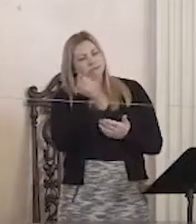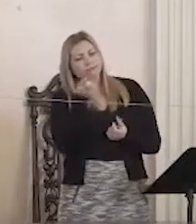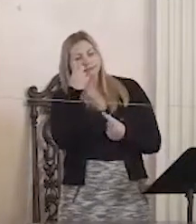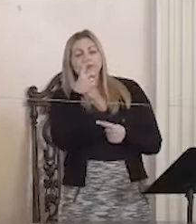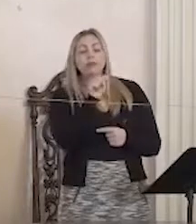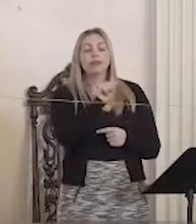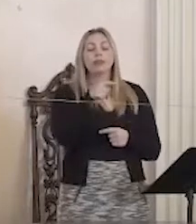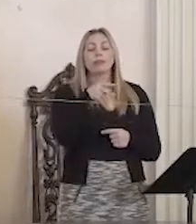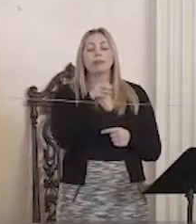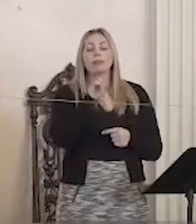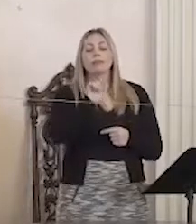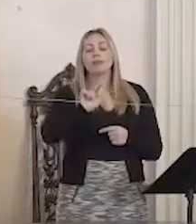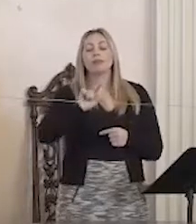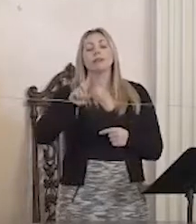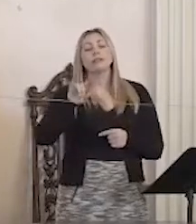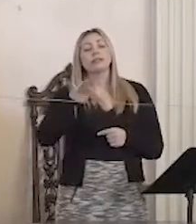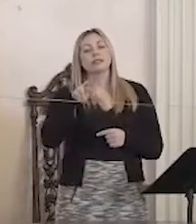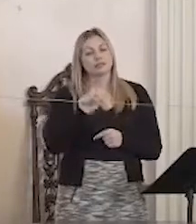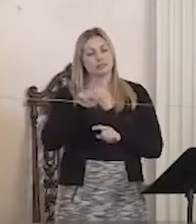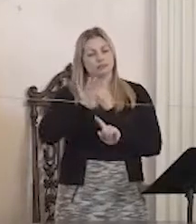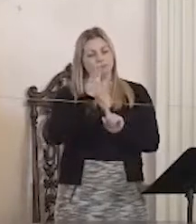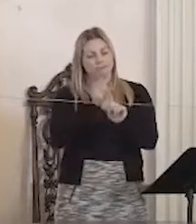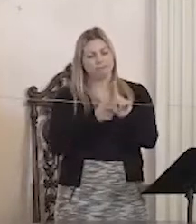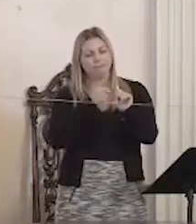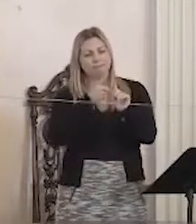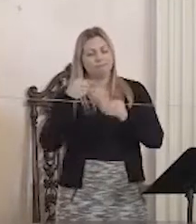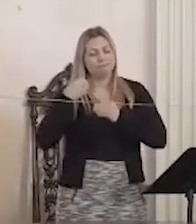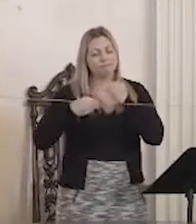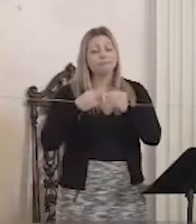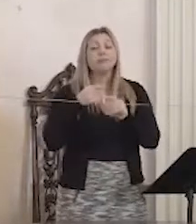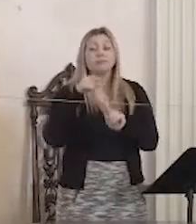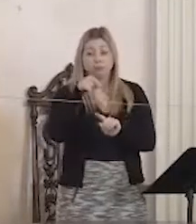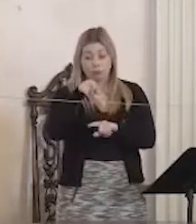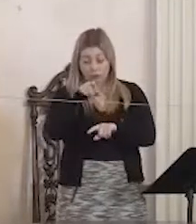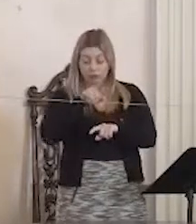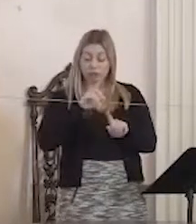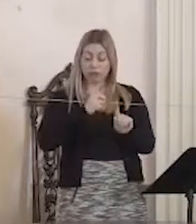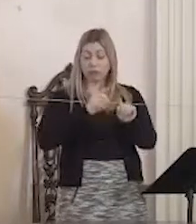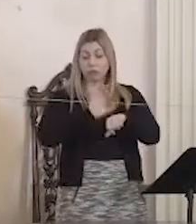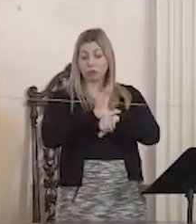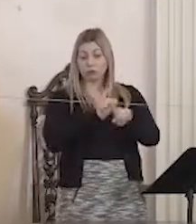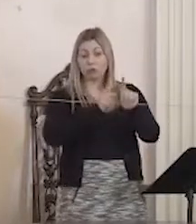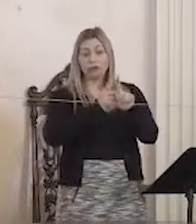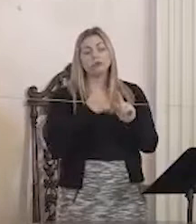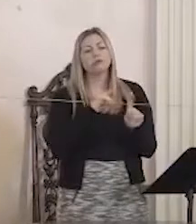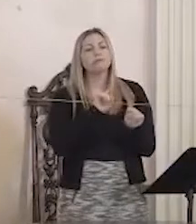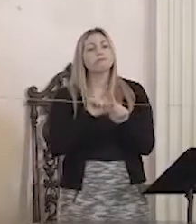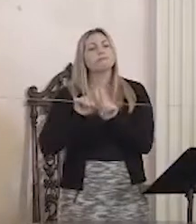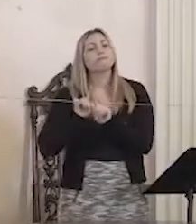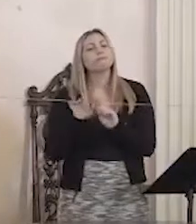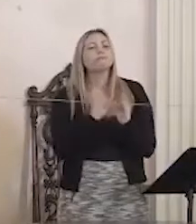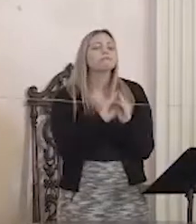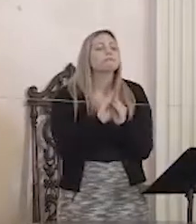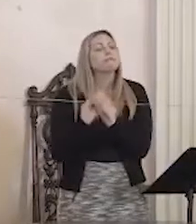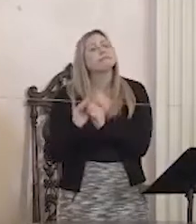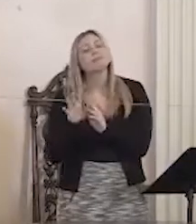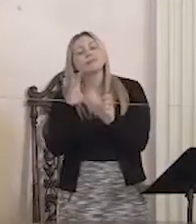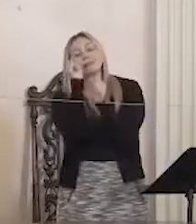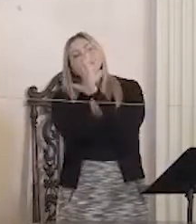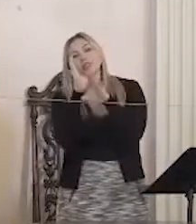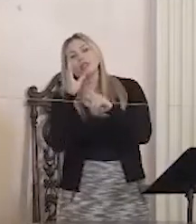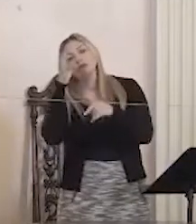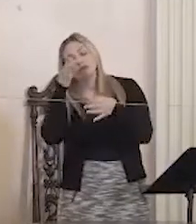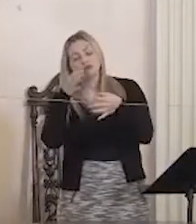the mission of this church. I've attended staff and committee meetings, the Envisioning Our Future sessions, and much